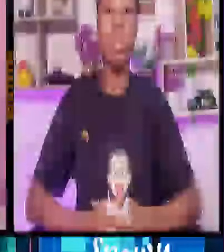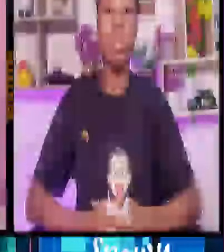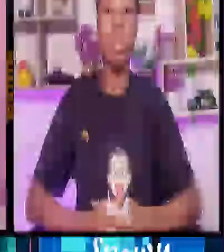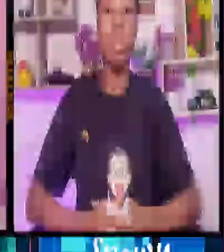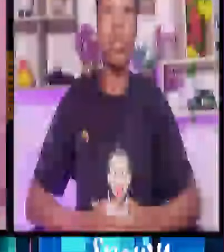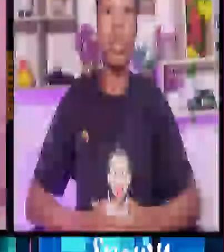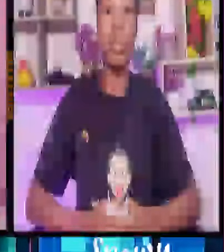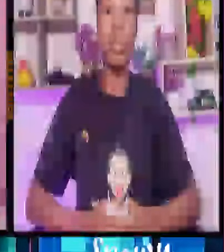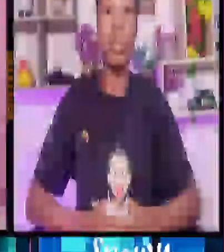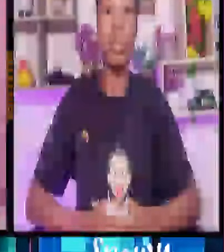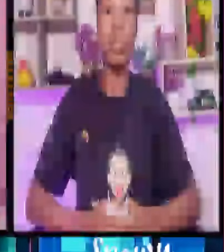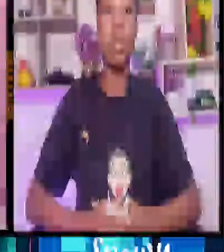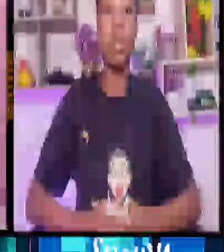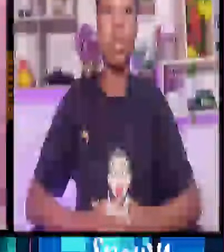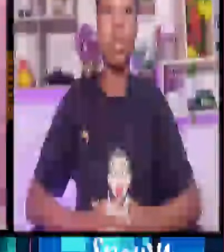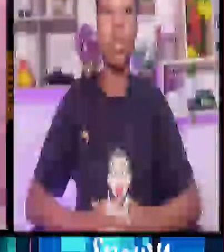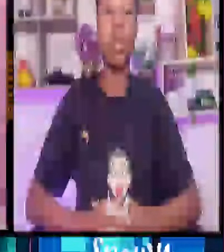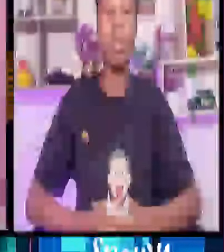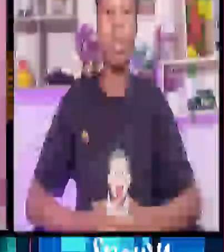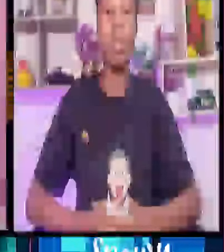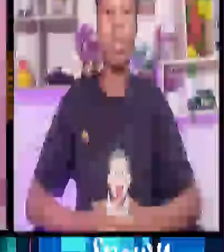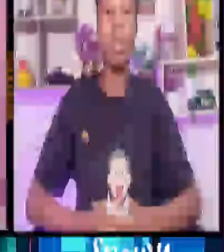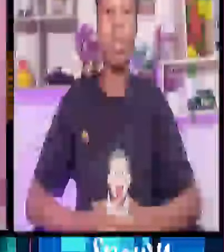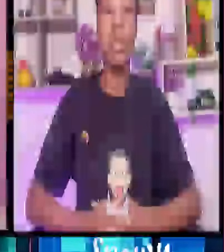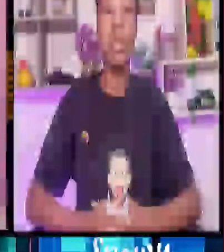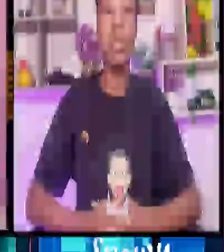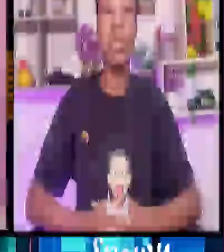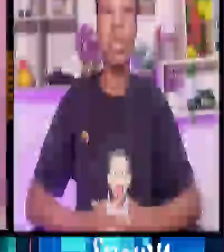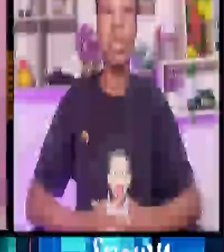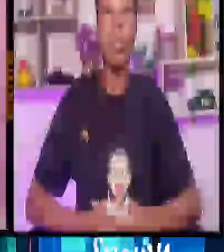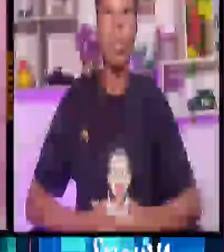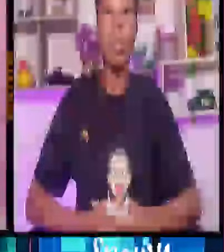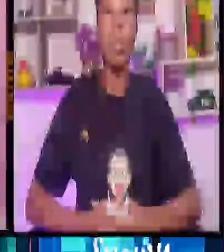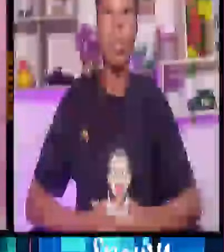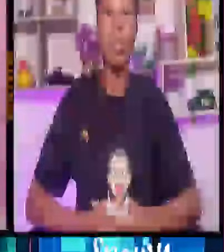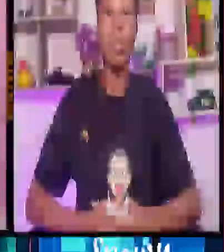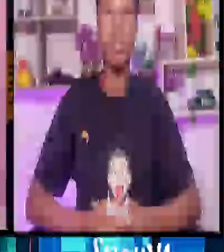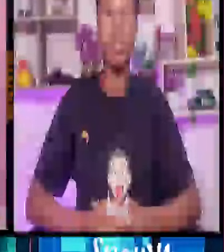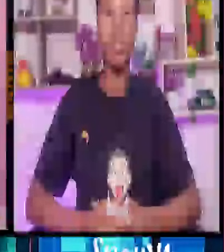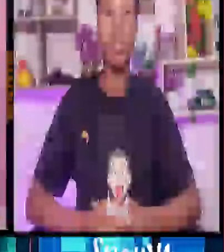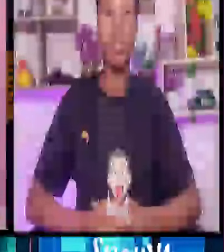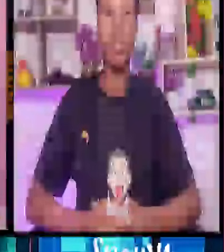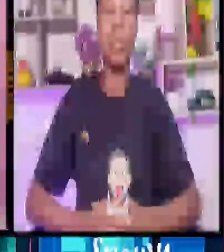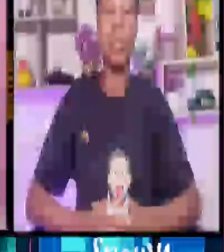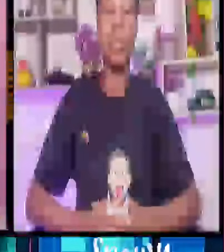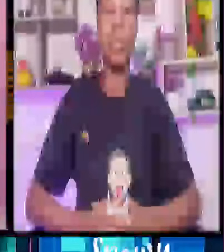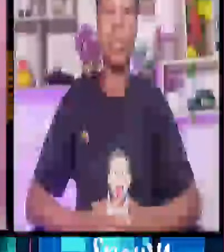criticize the NDC, and still advance the cause of the NPP.